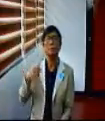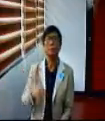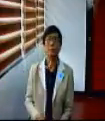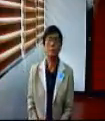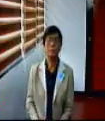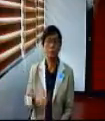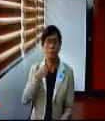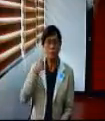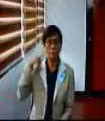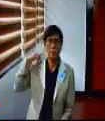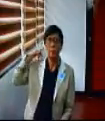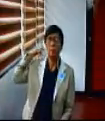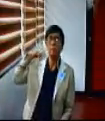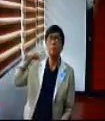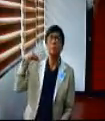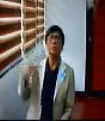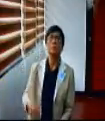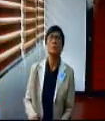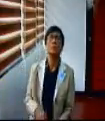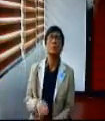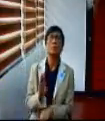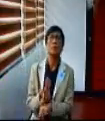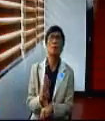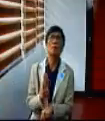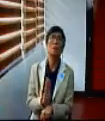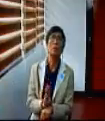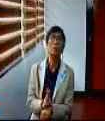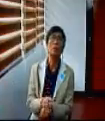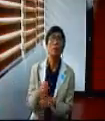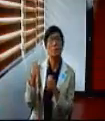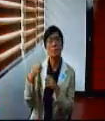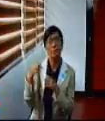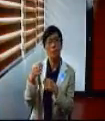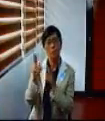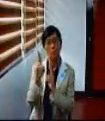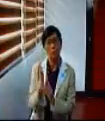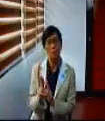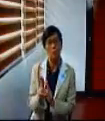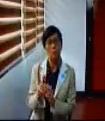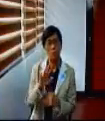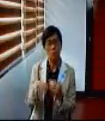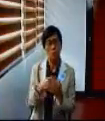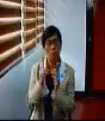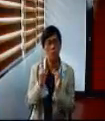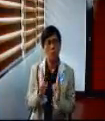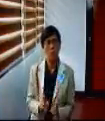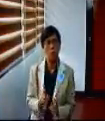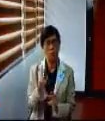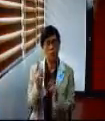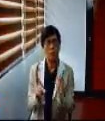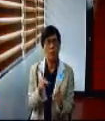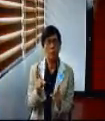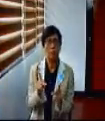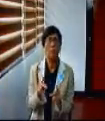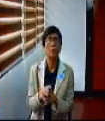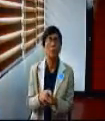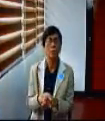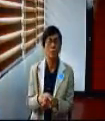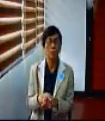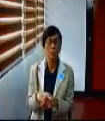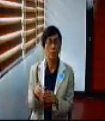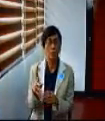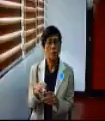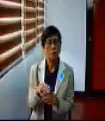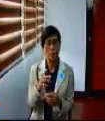adverse human rights impact, and the businesses are expected to respect all human rights, and the victim expects, in the event that